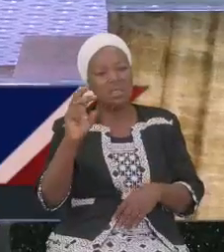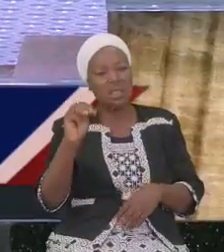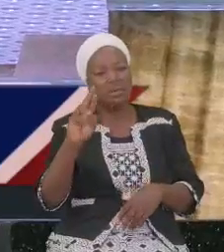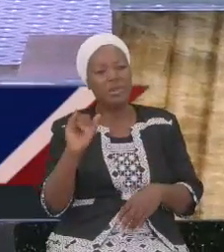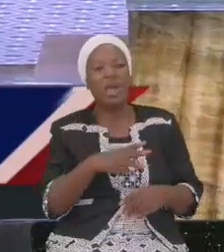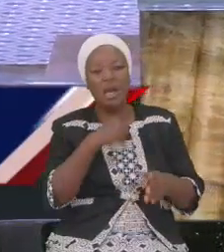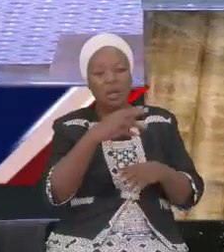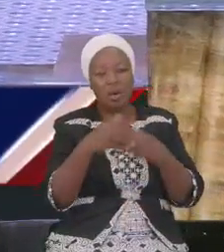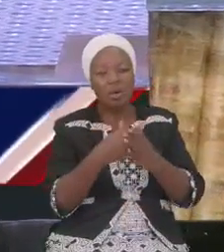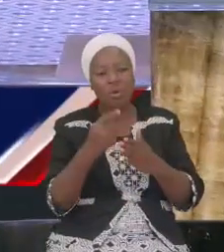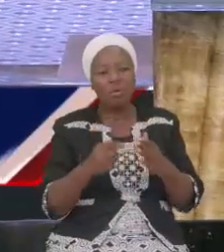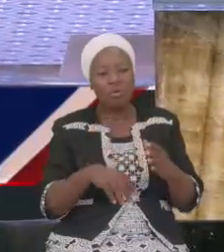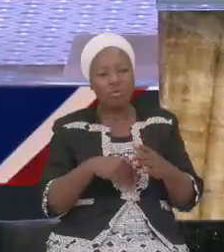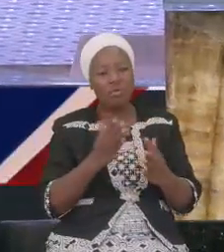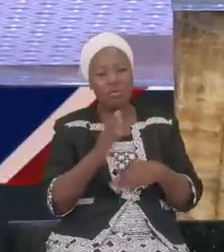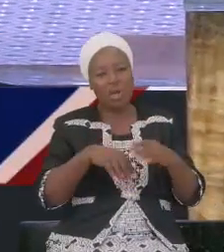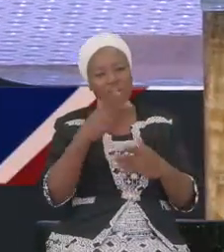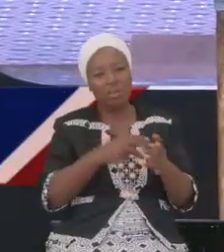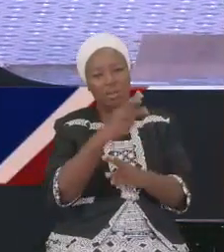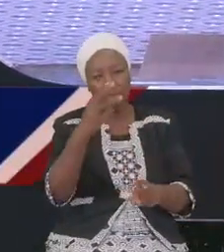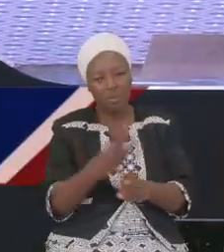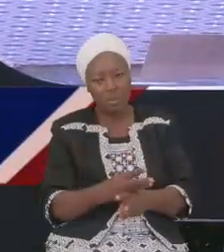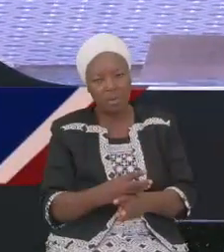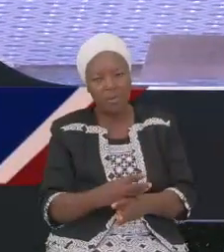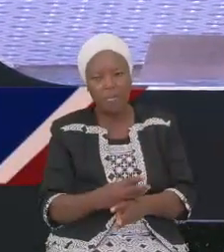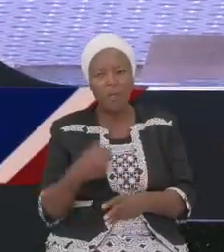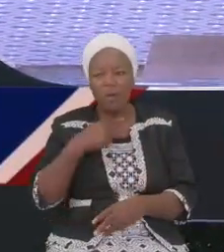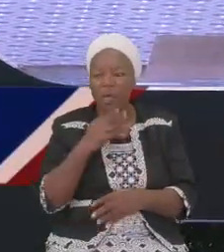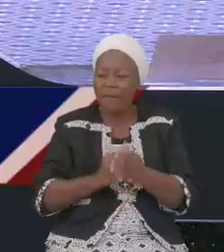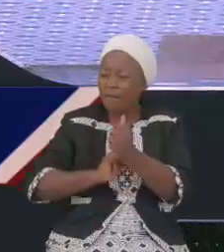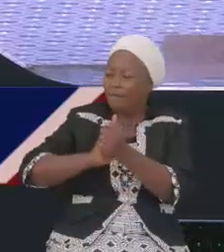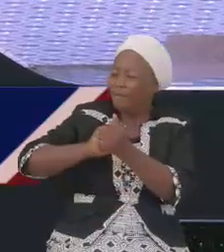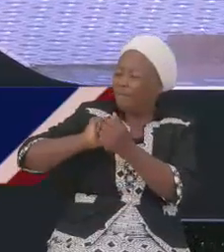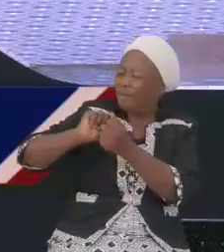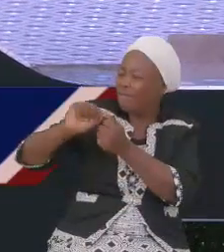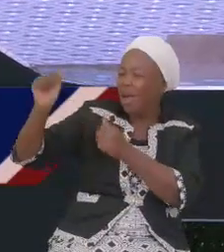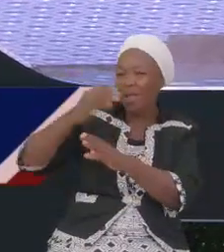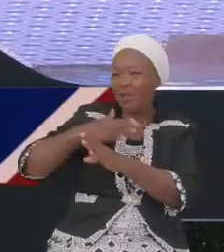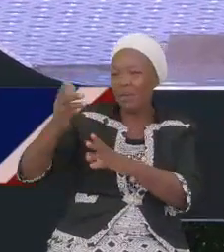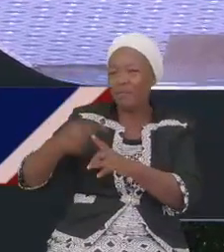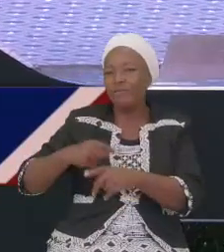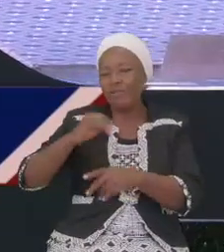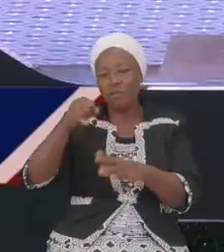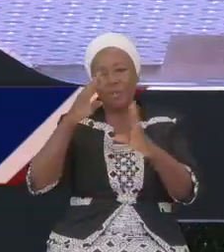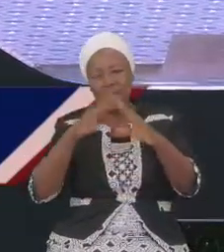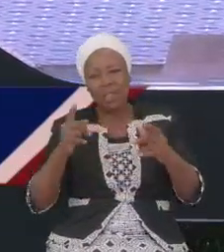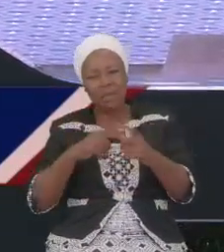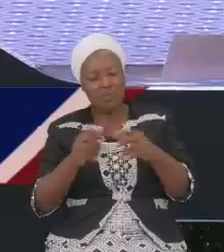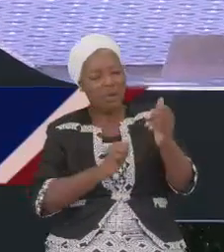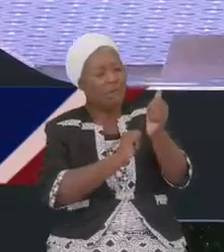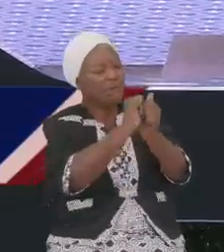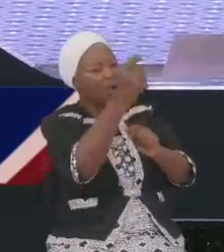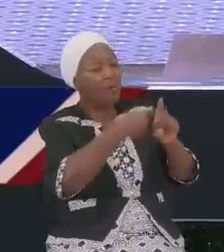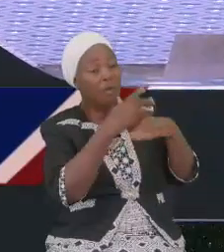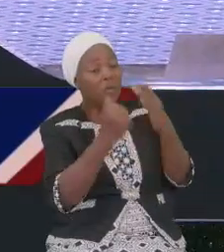part of the earth. We're far away from Jerusalem, and you are far away. All those people listening online, you're